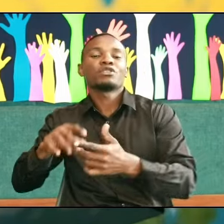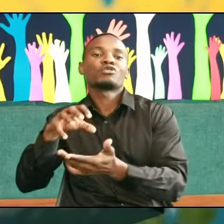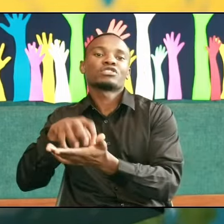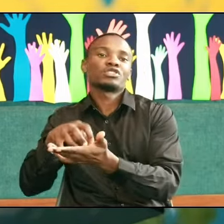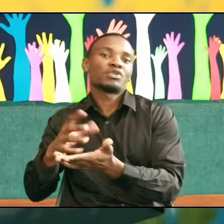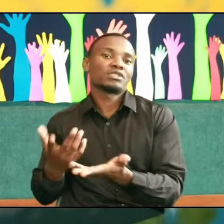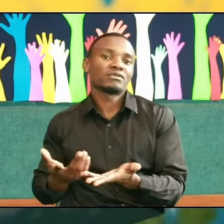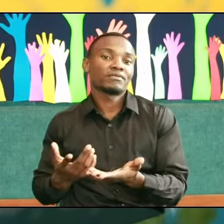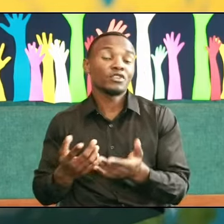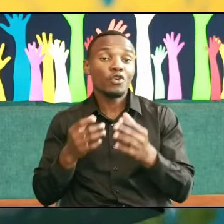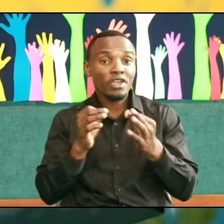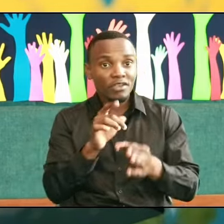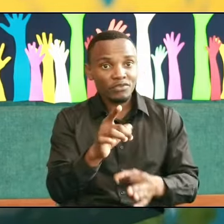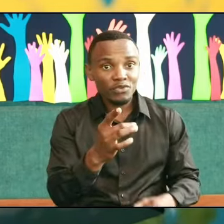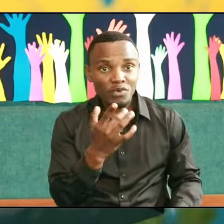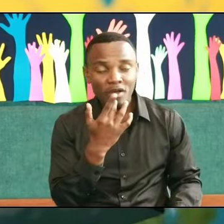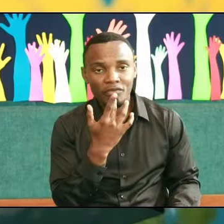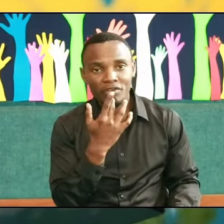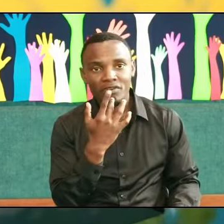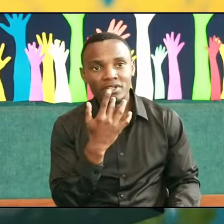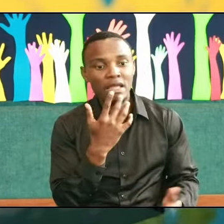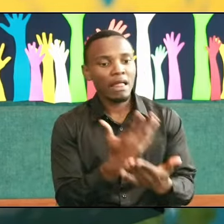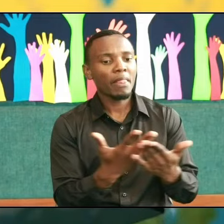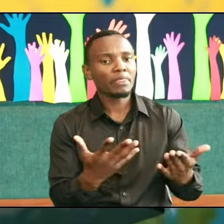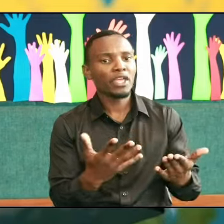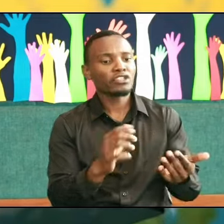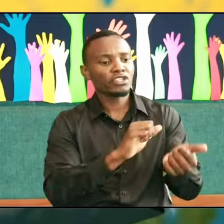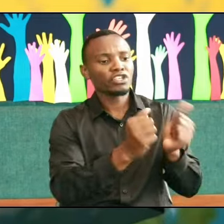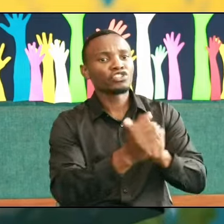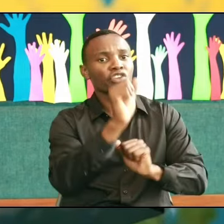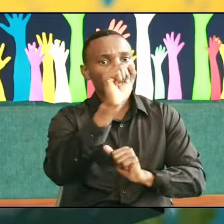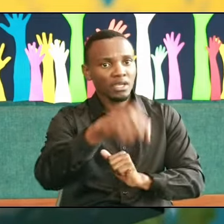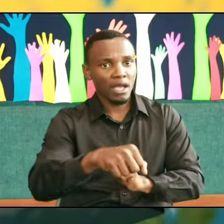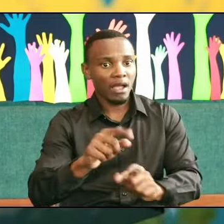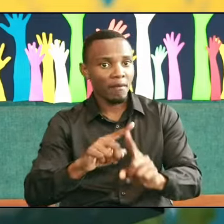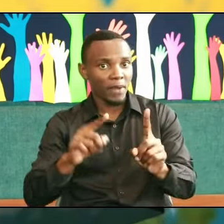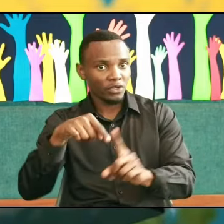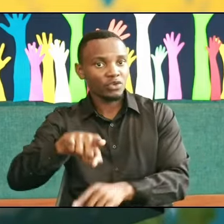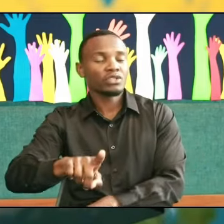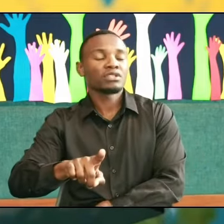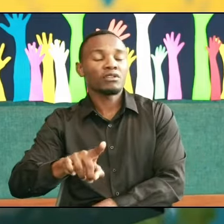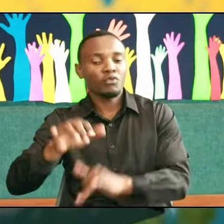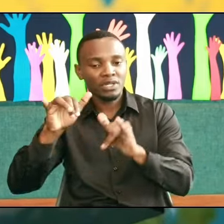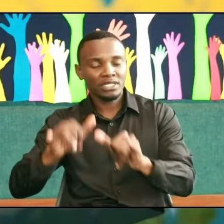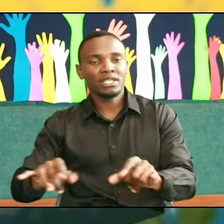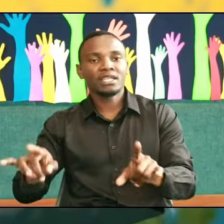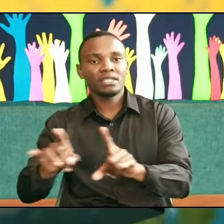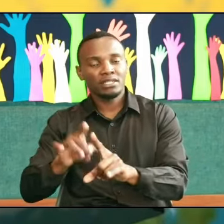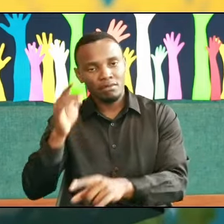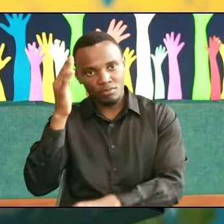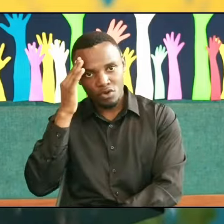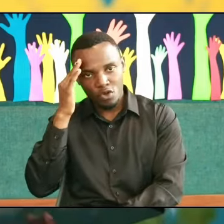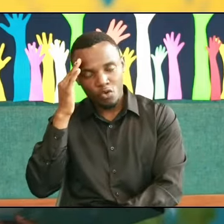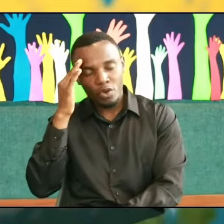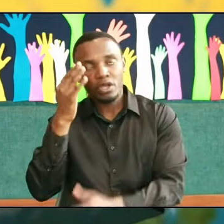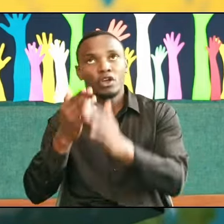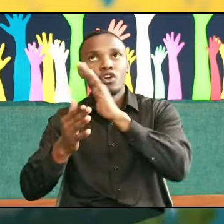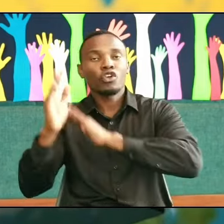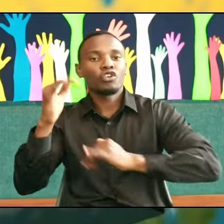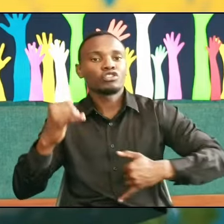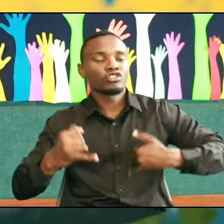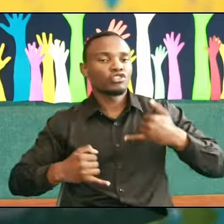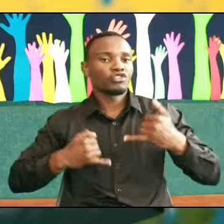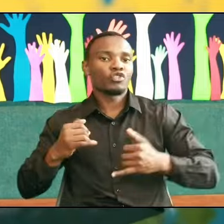God, things may change, but you remain resolute that the joy of the Lord is with you. Okay,